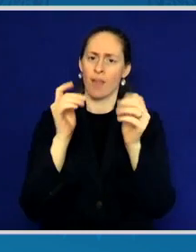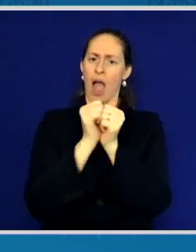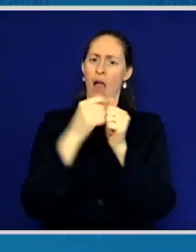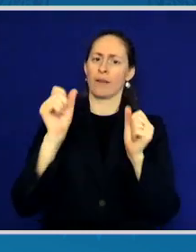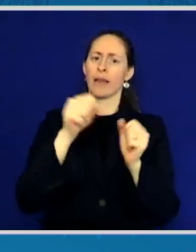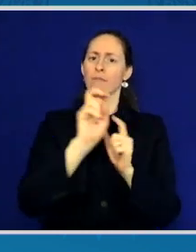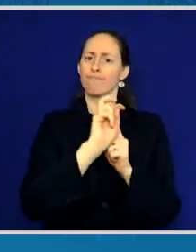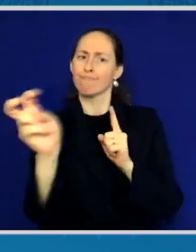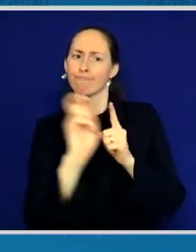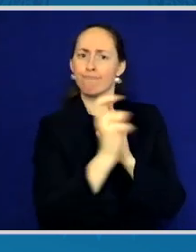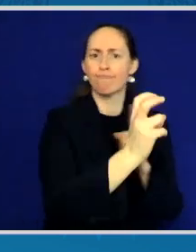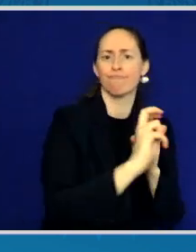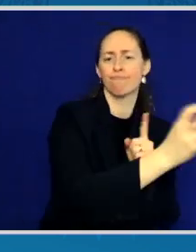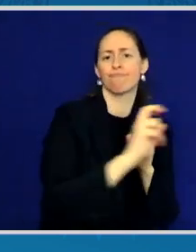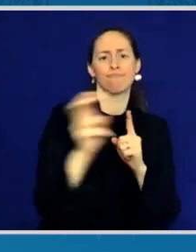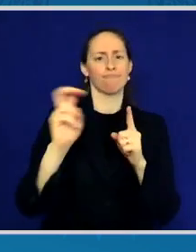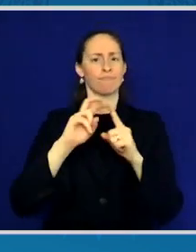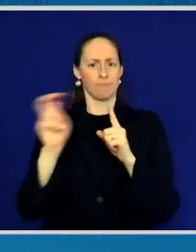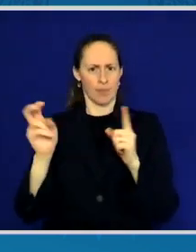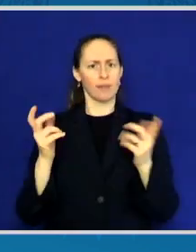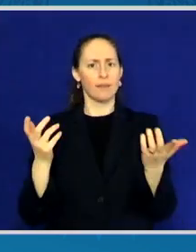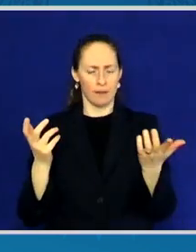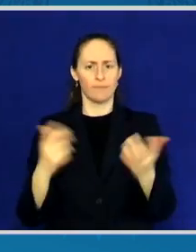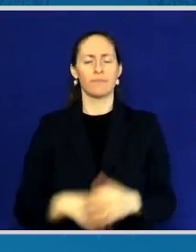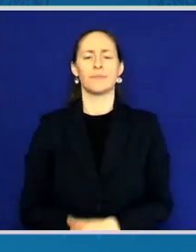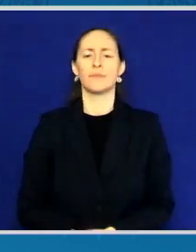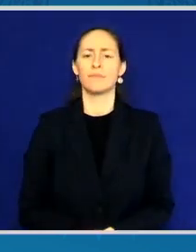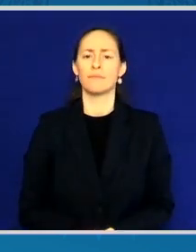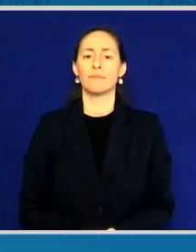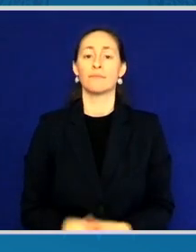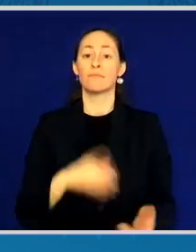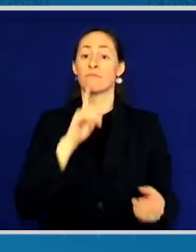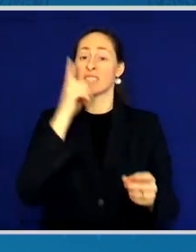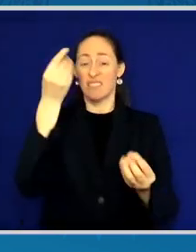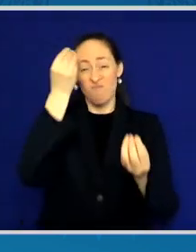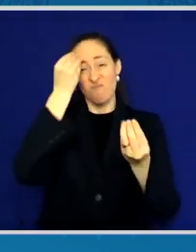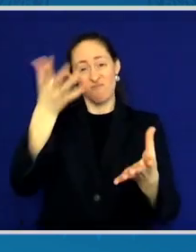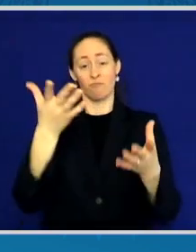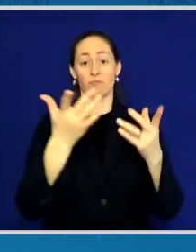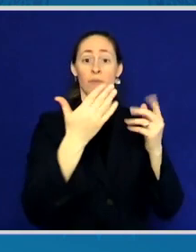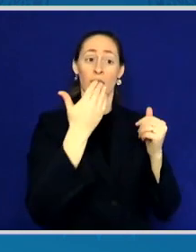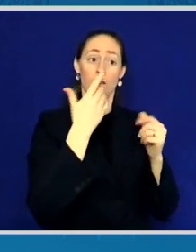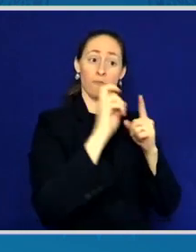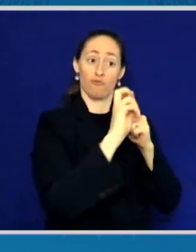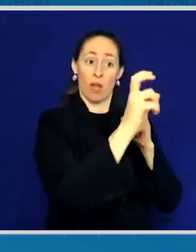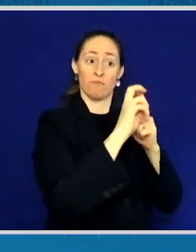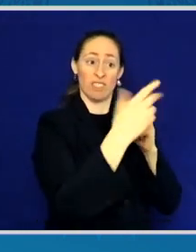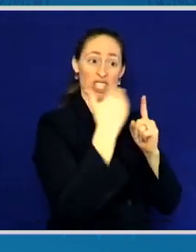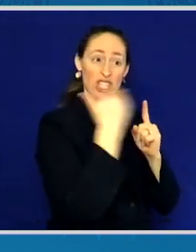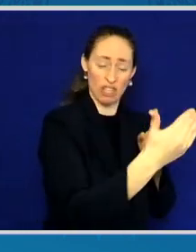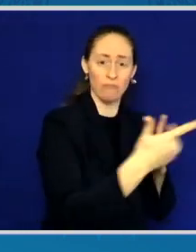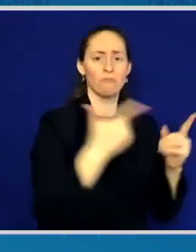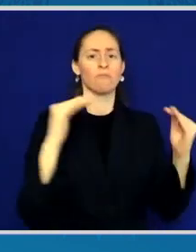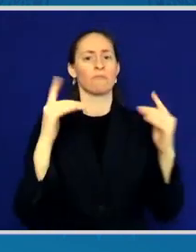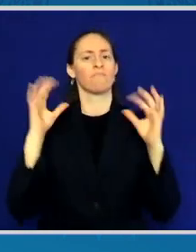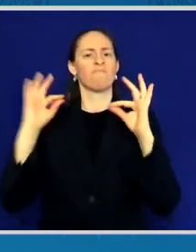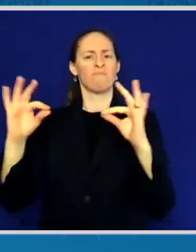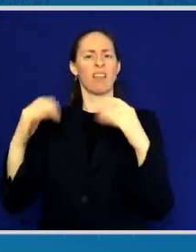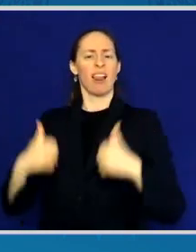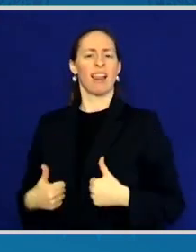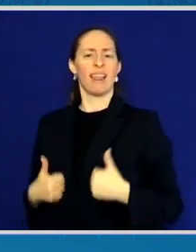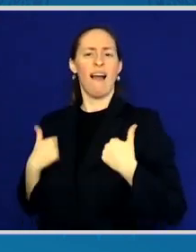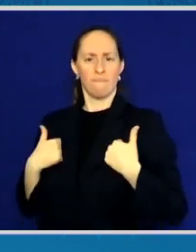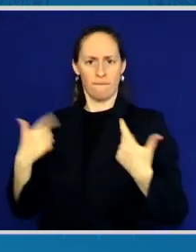you know, when I think about it, I think about good transit equals vibrant communities, right? So if we think about it in terms of an investment in